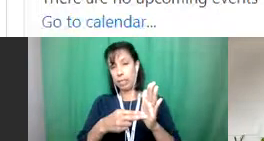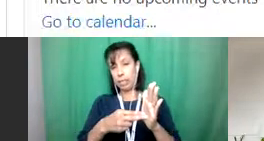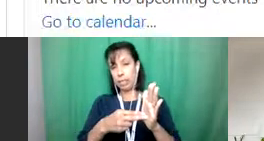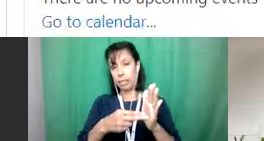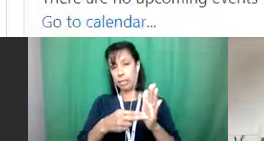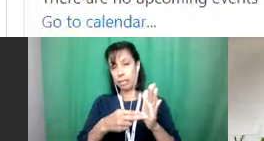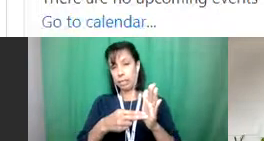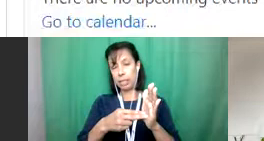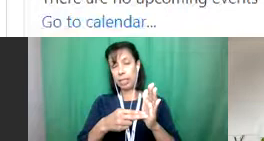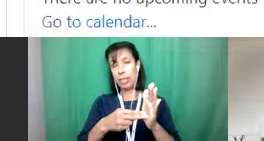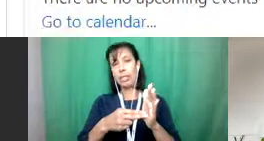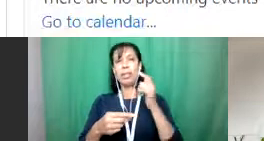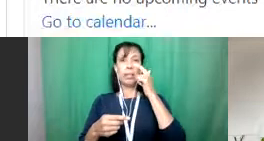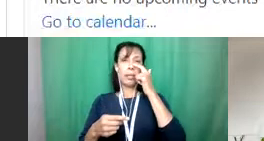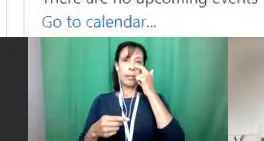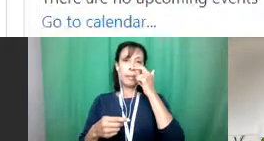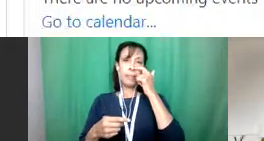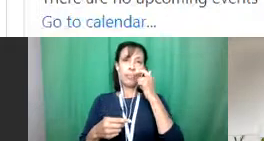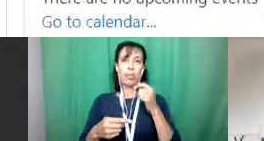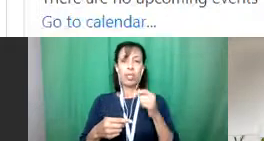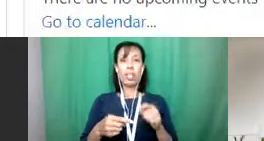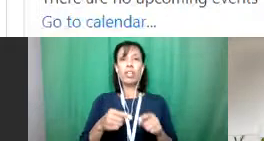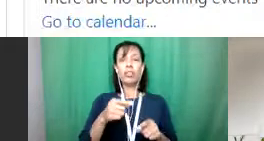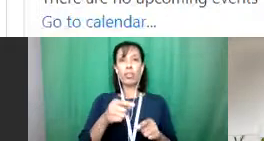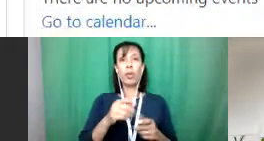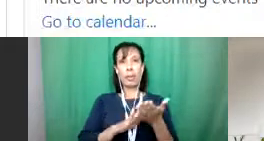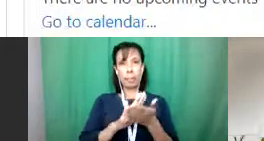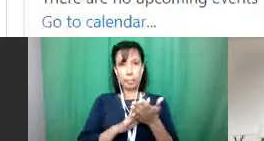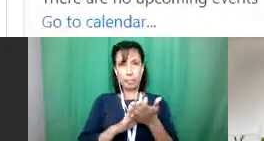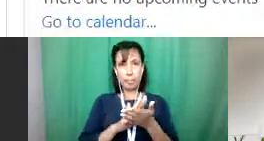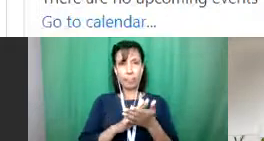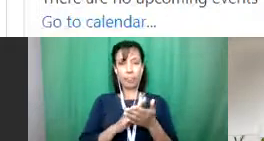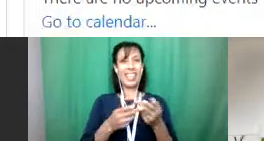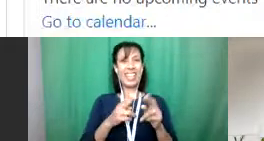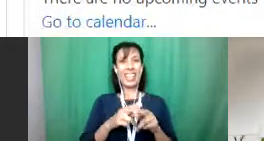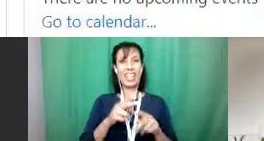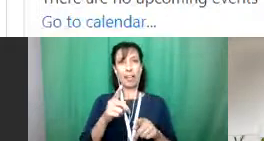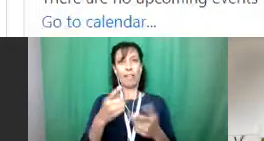research element of your dissertation sorted out by the end of January, you're absolutely fine.